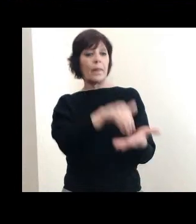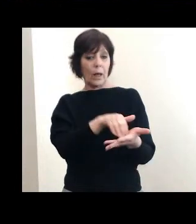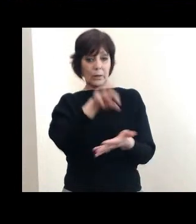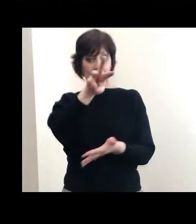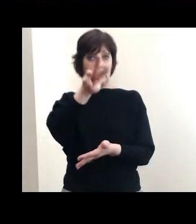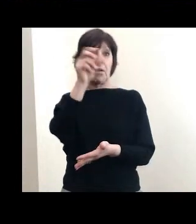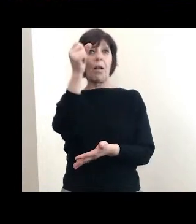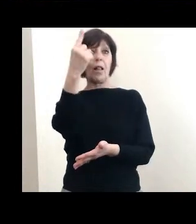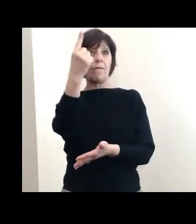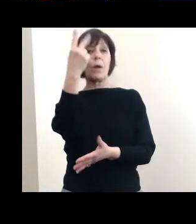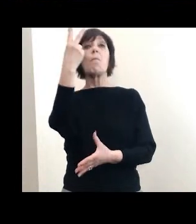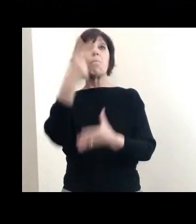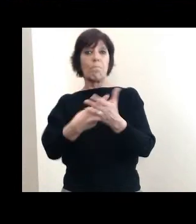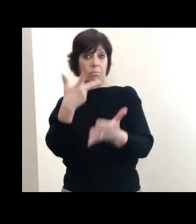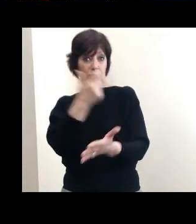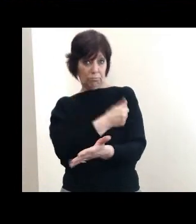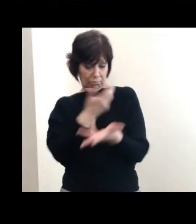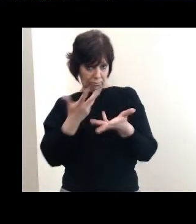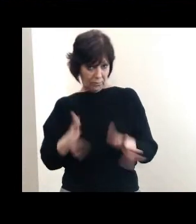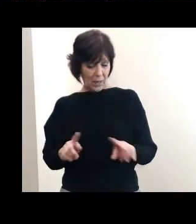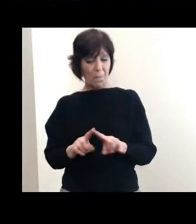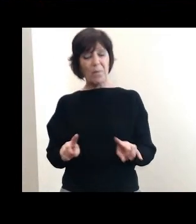3,611 have received both doses, but